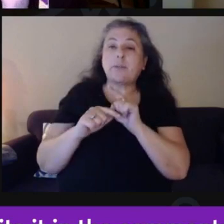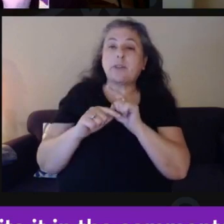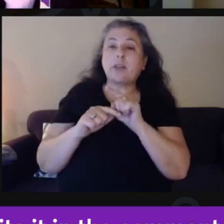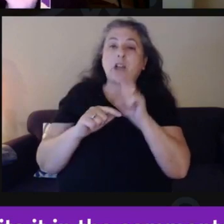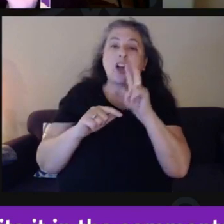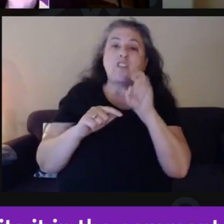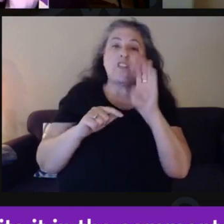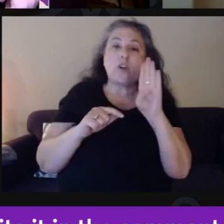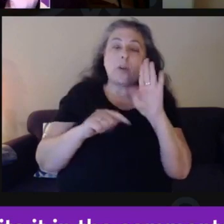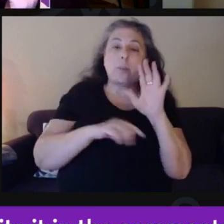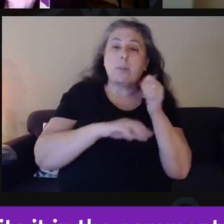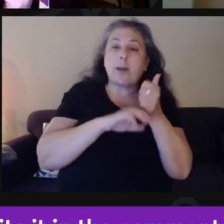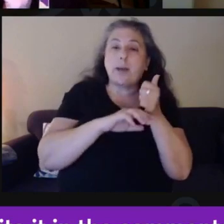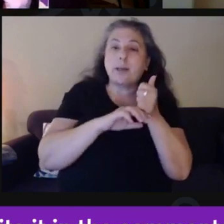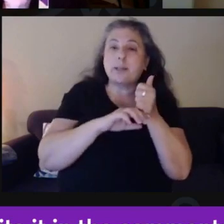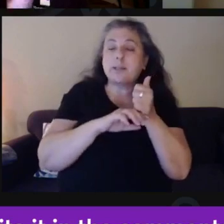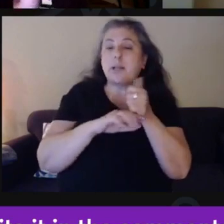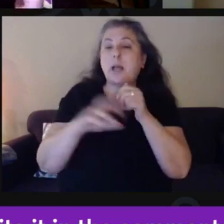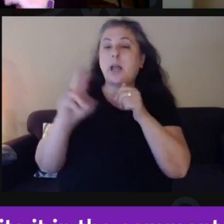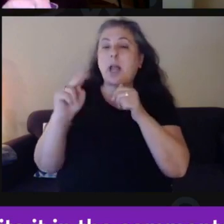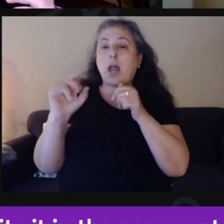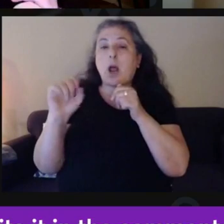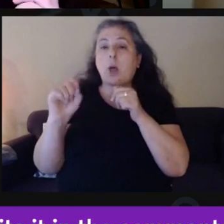as opposed to noun based.